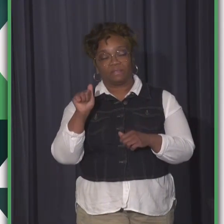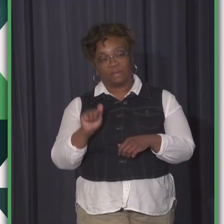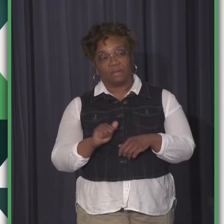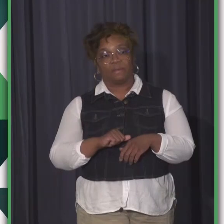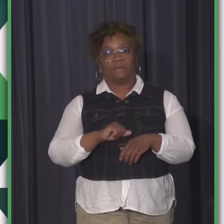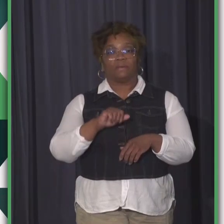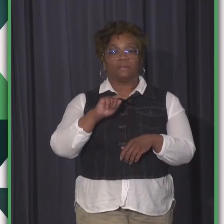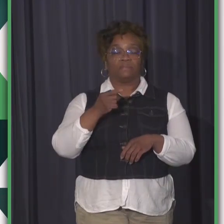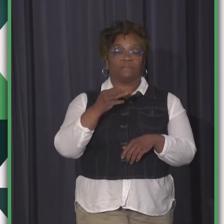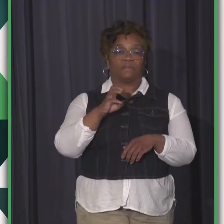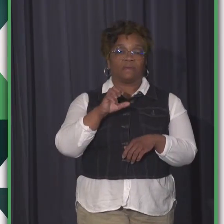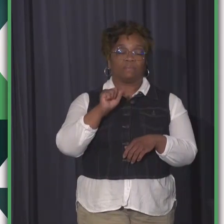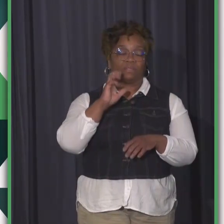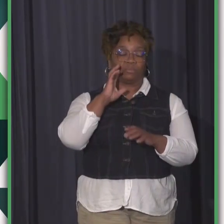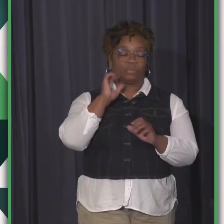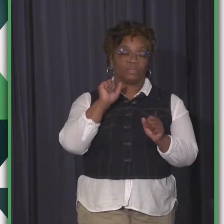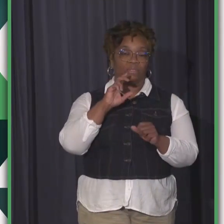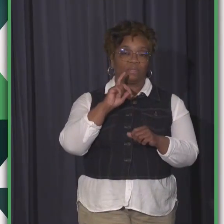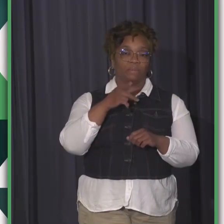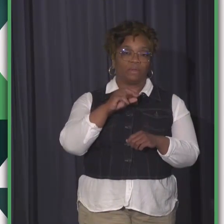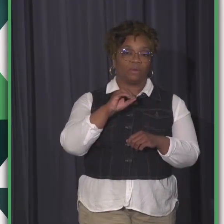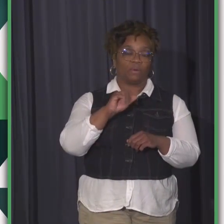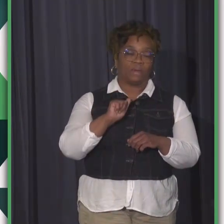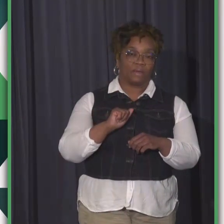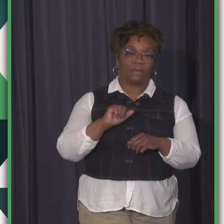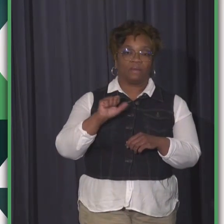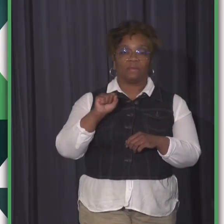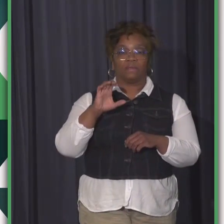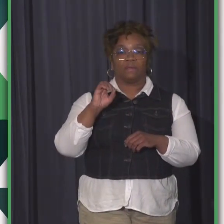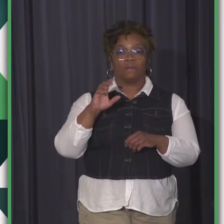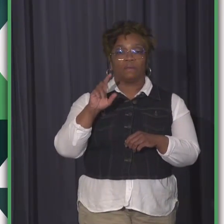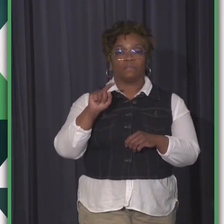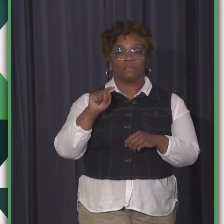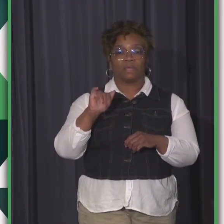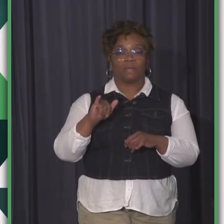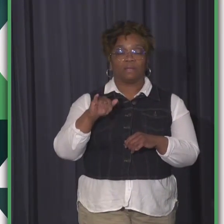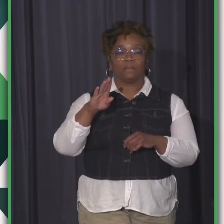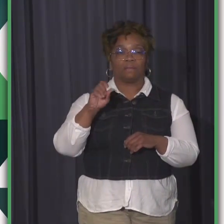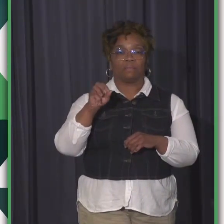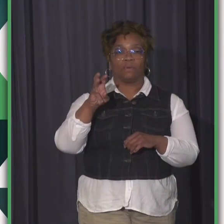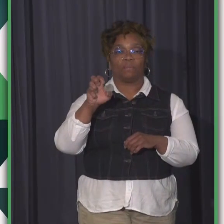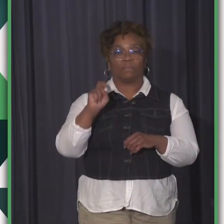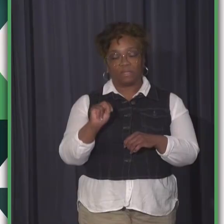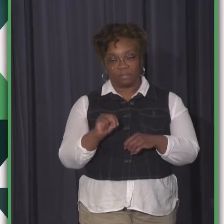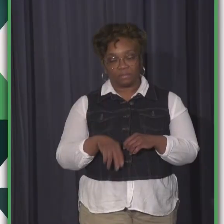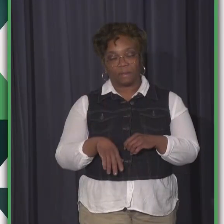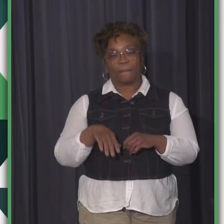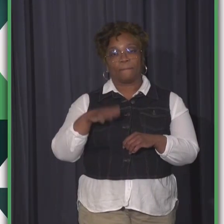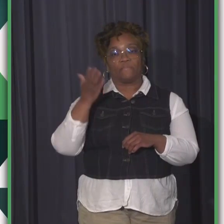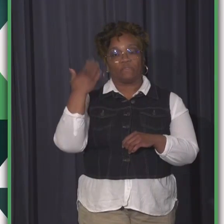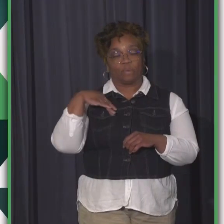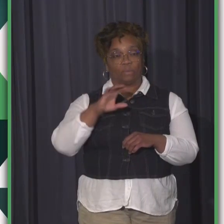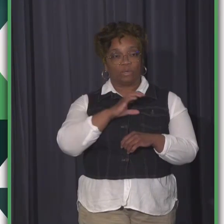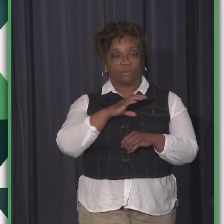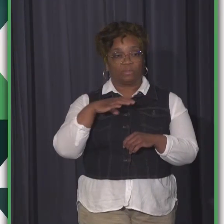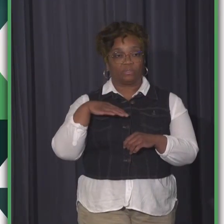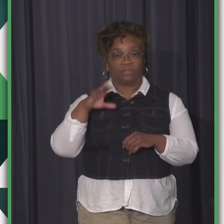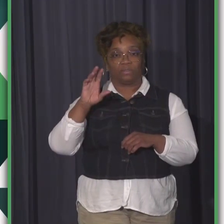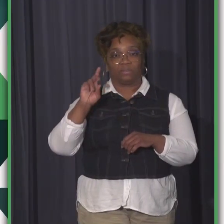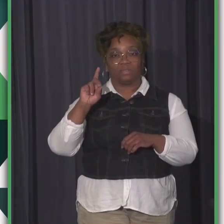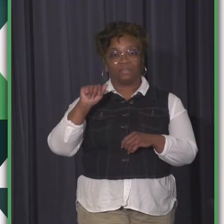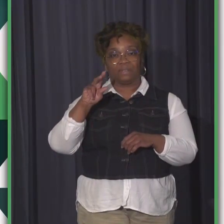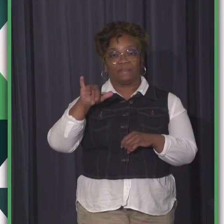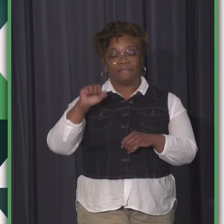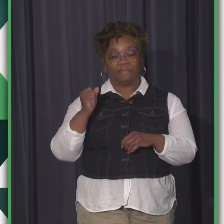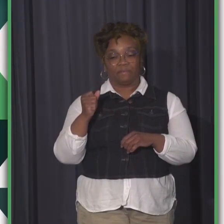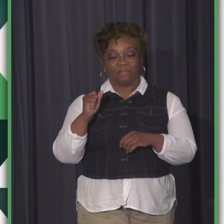DPOA, Scotty Bowman, and former Detroit Police Commissioner William Davis are signed in at